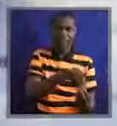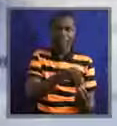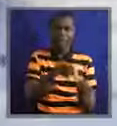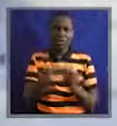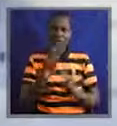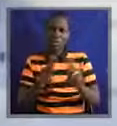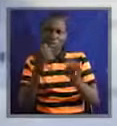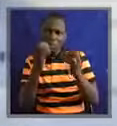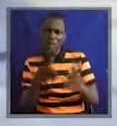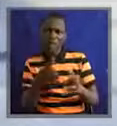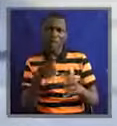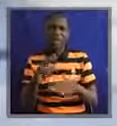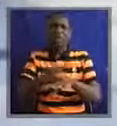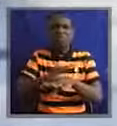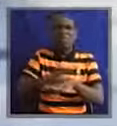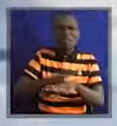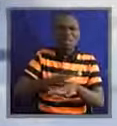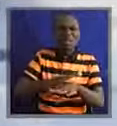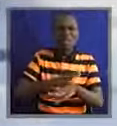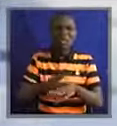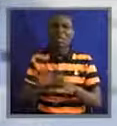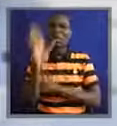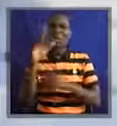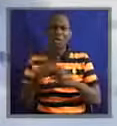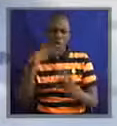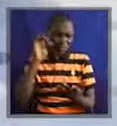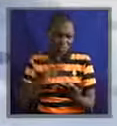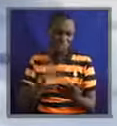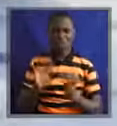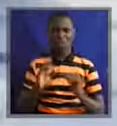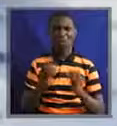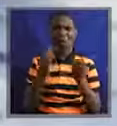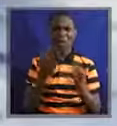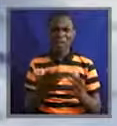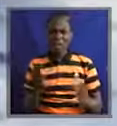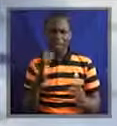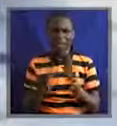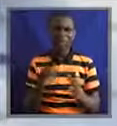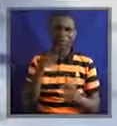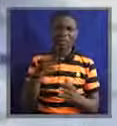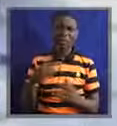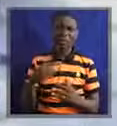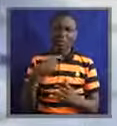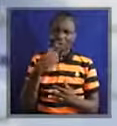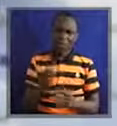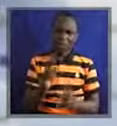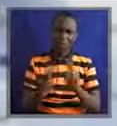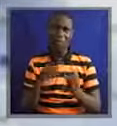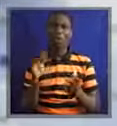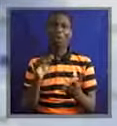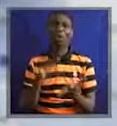onyankopon asemmo no enema bebre oho no mo asa wo boso a de ebinum kan no say oh na sir ewo bible